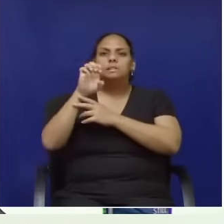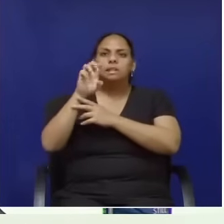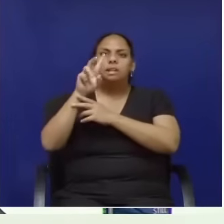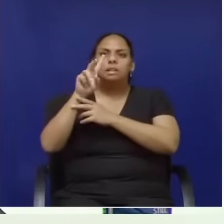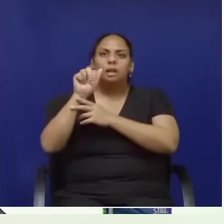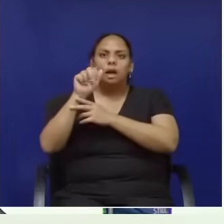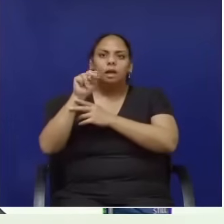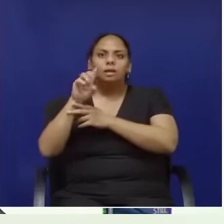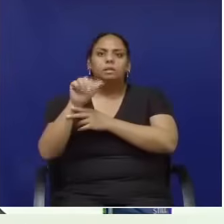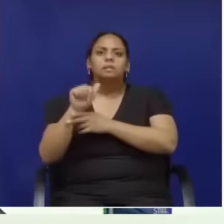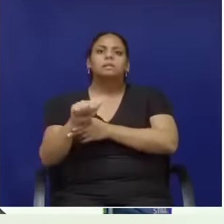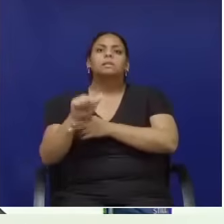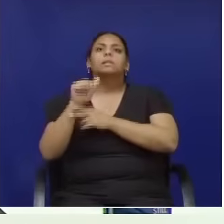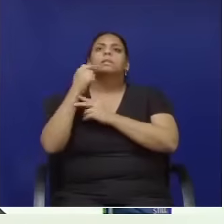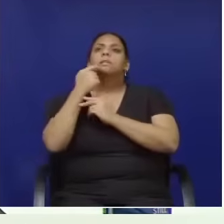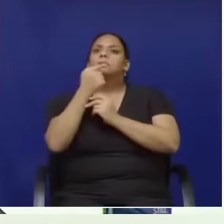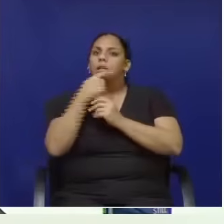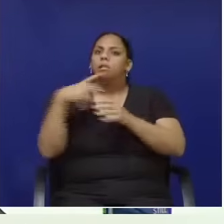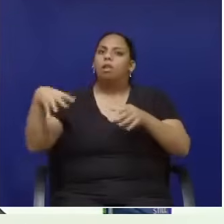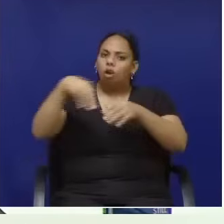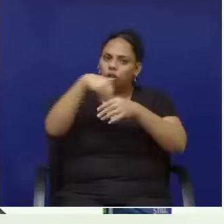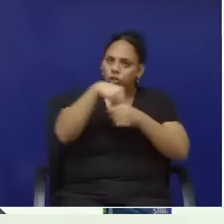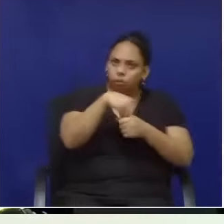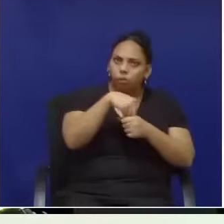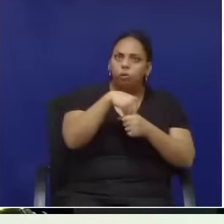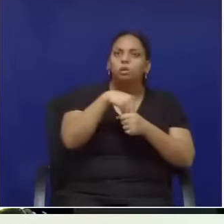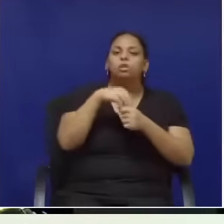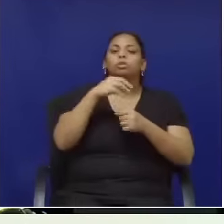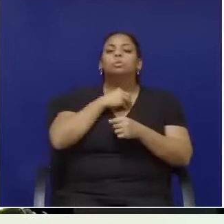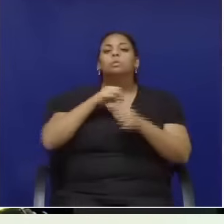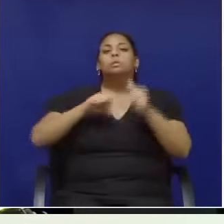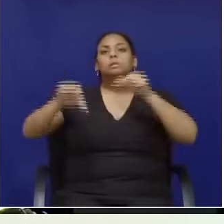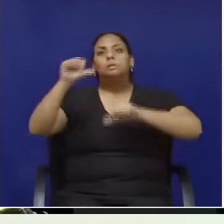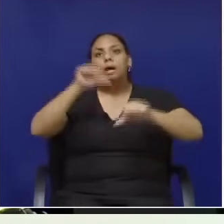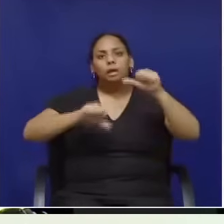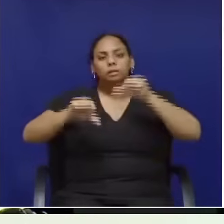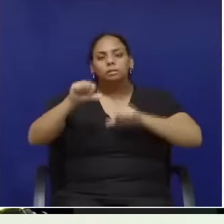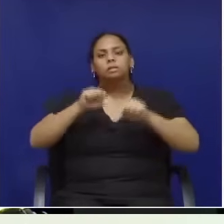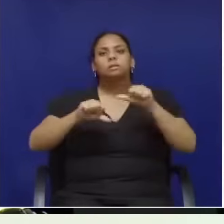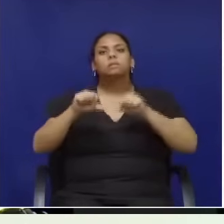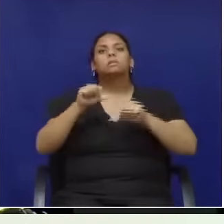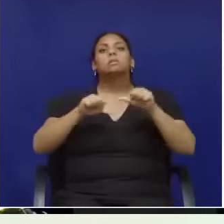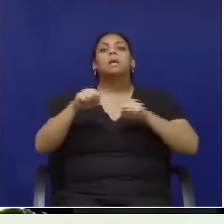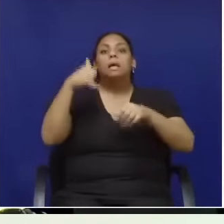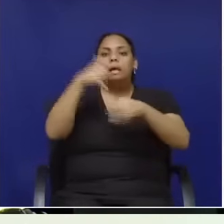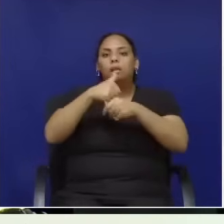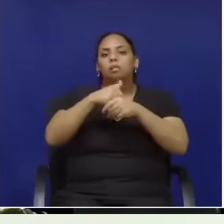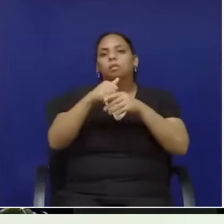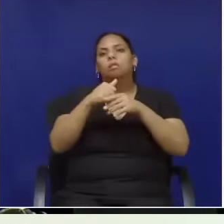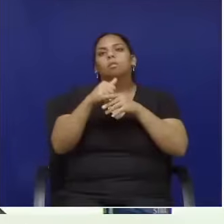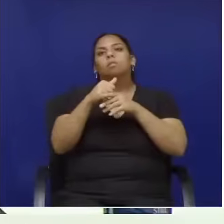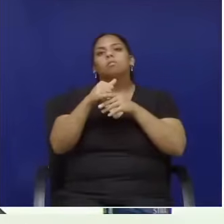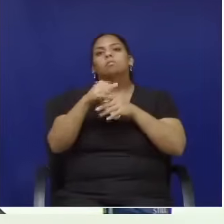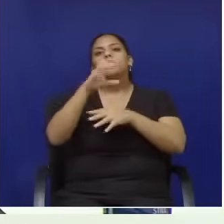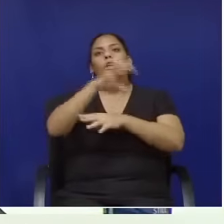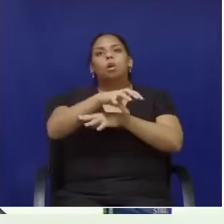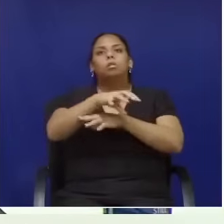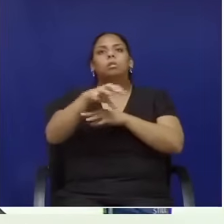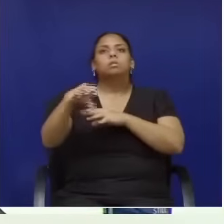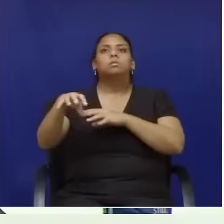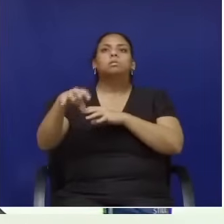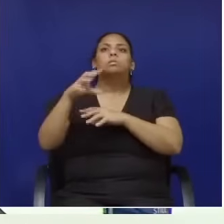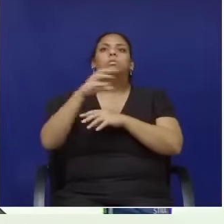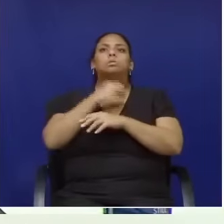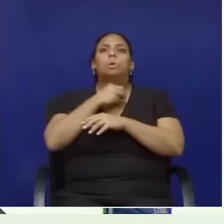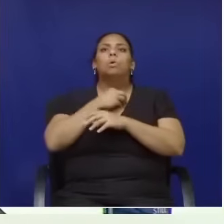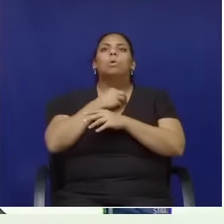education, that are also contributing to science diplomacy in the continent, given our capabilities